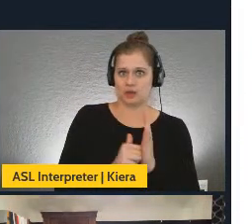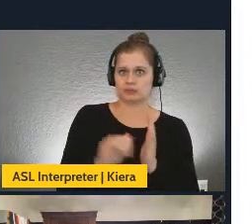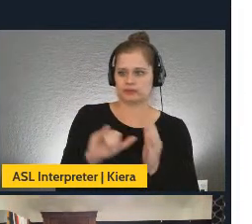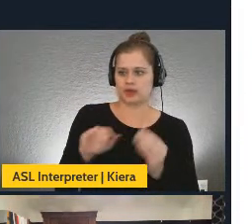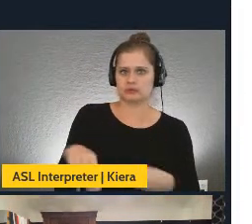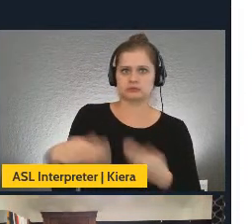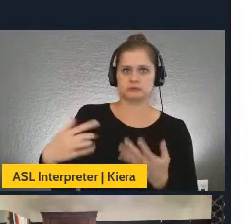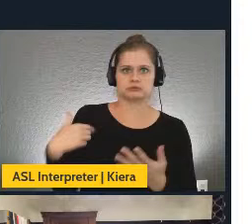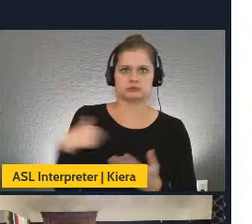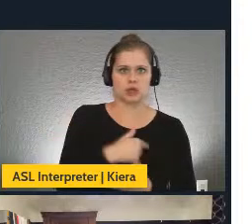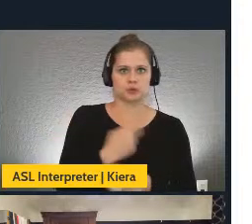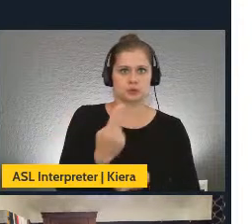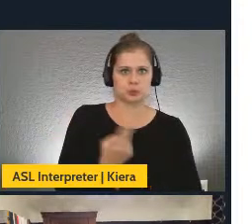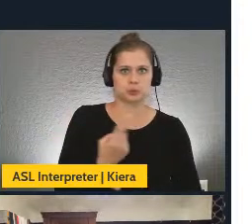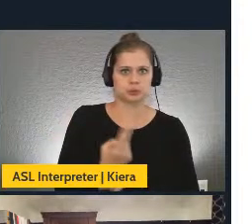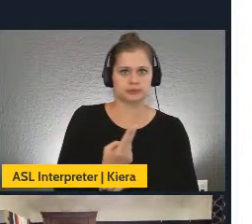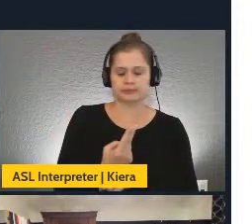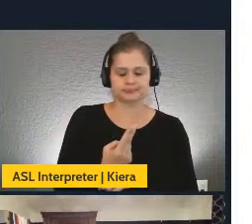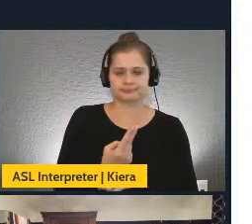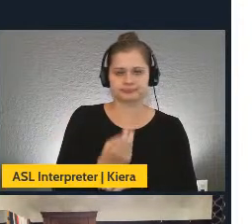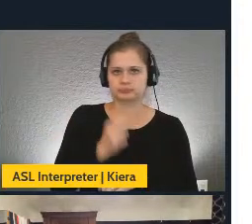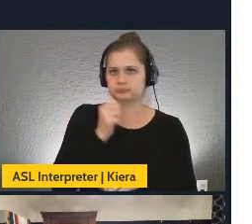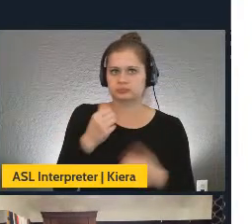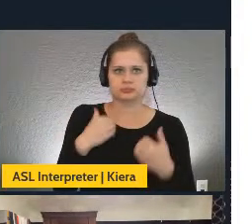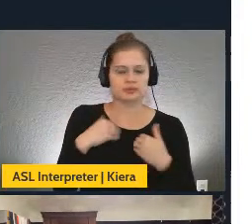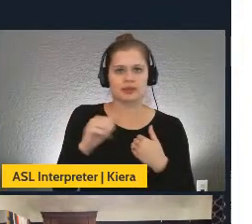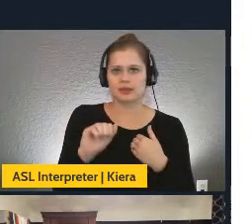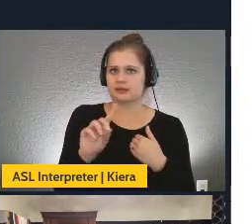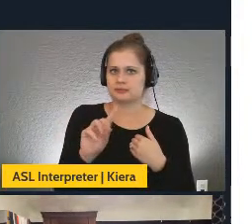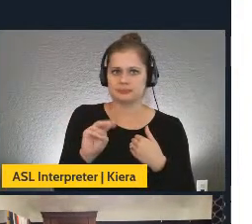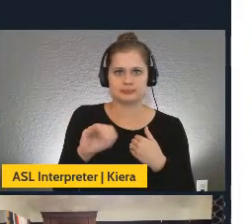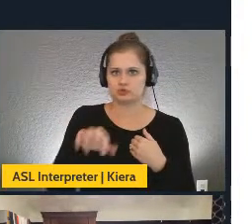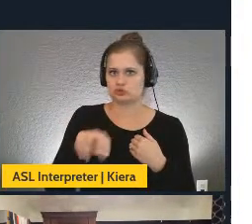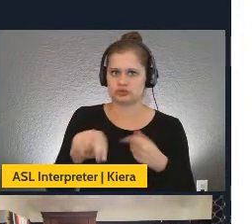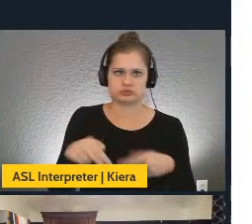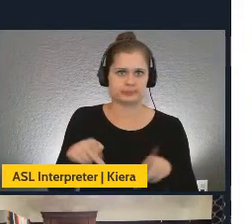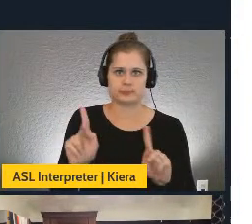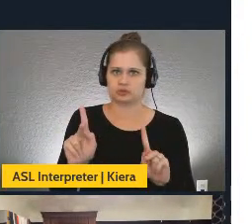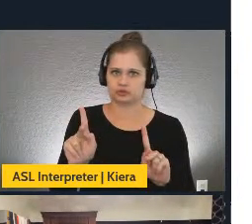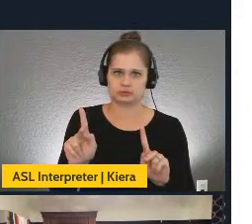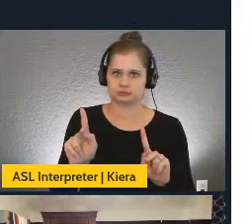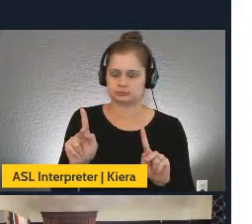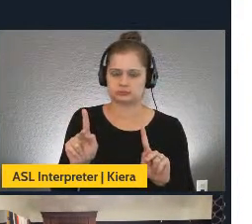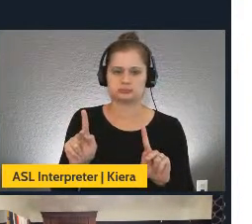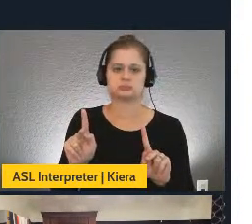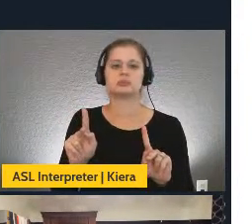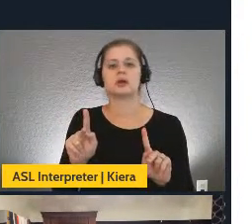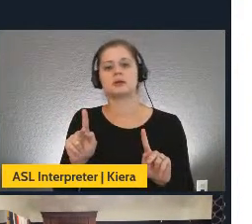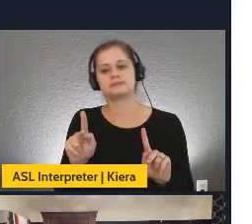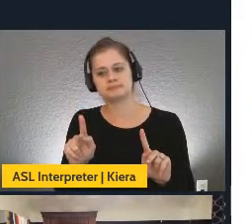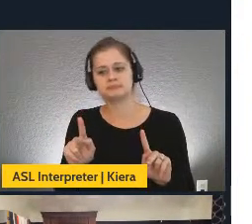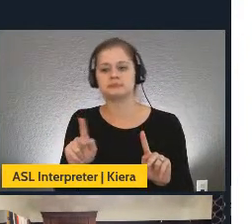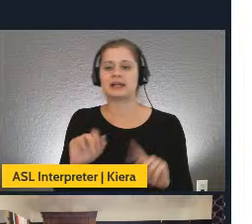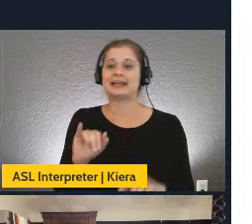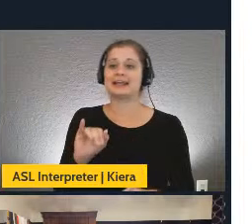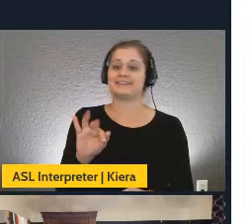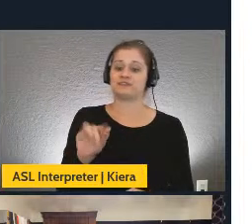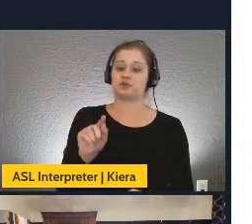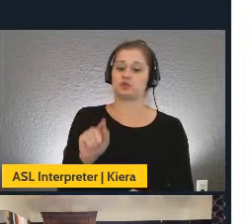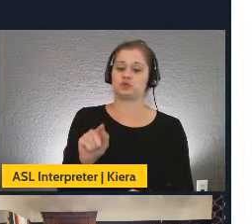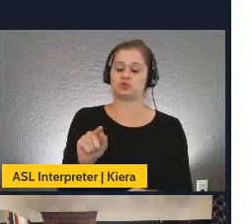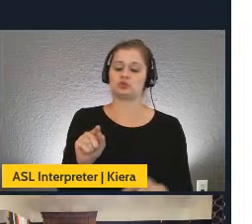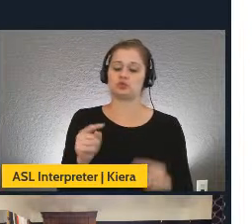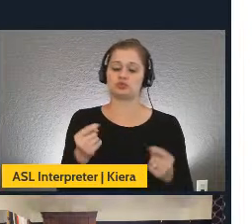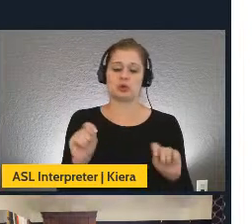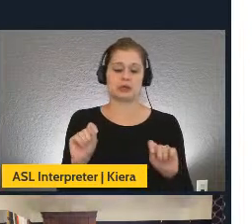to use did not have administration permissions. If you try to do the